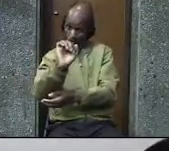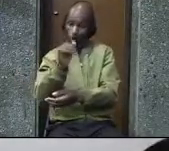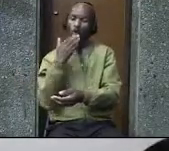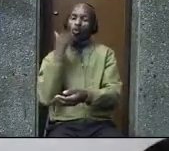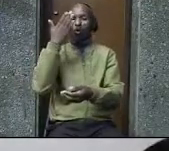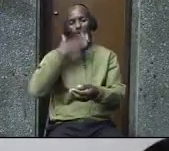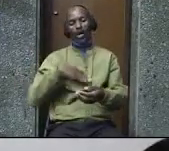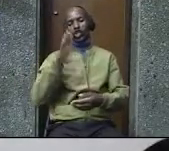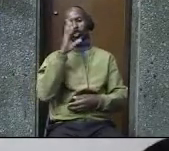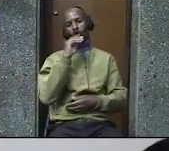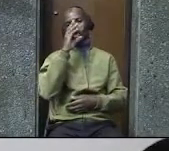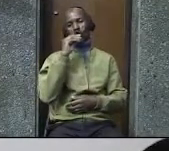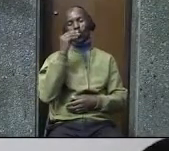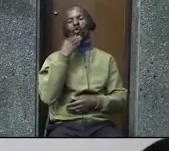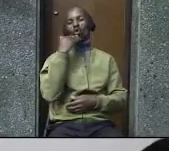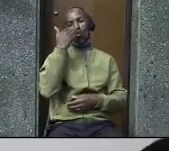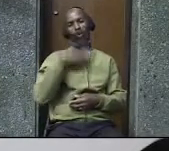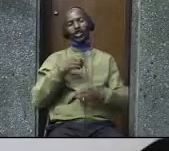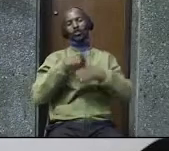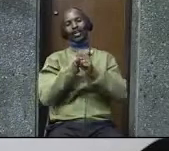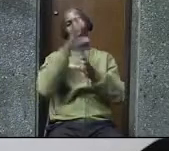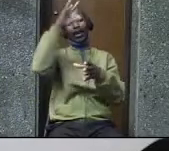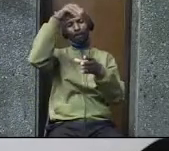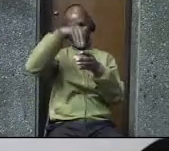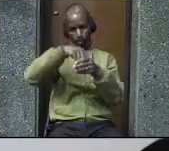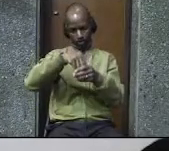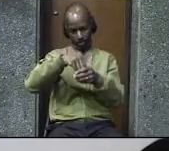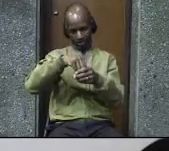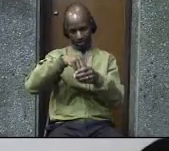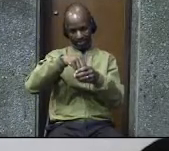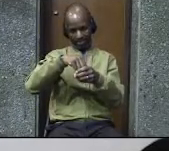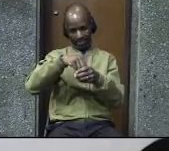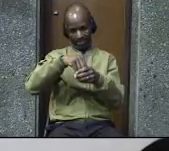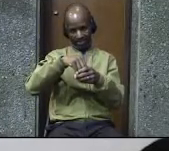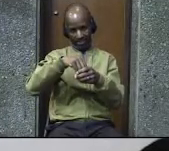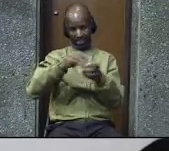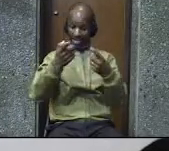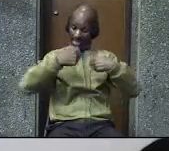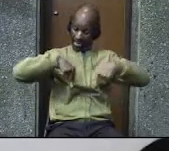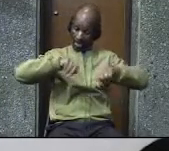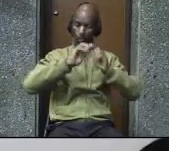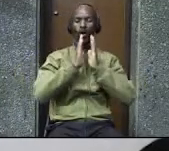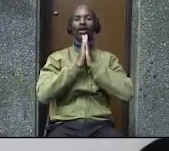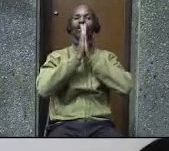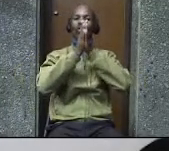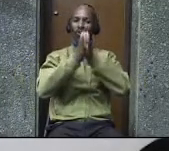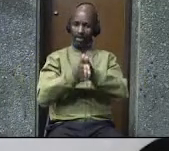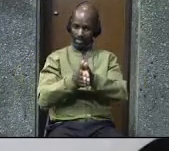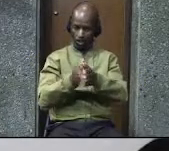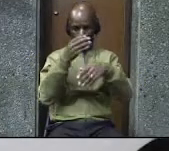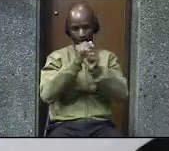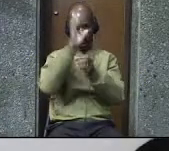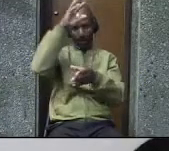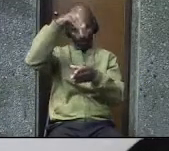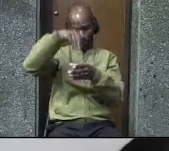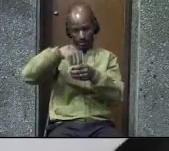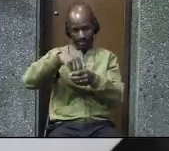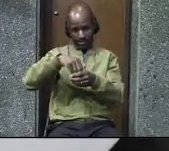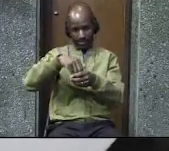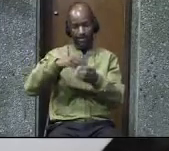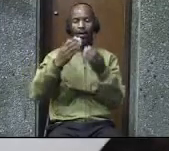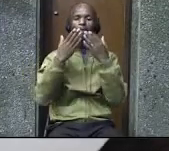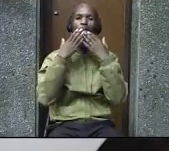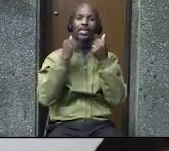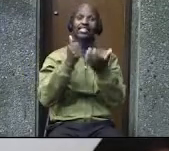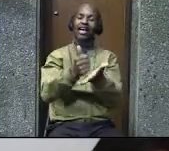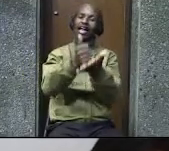those who want to speak, those who want to make inputs. Our request, as you make your inputs,